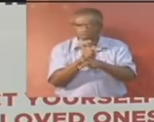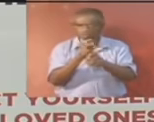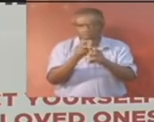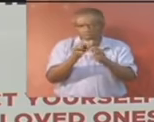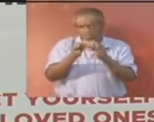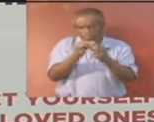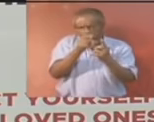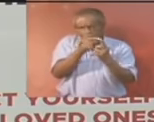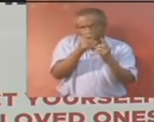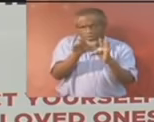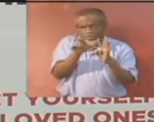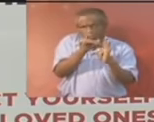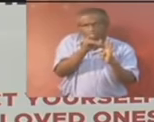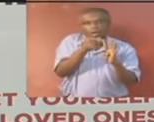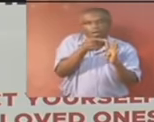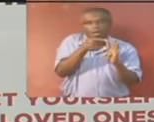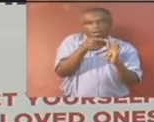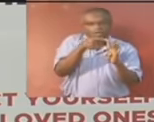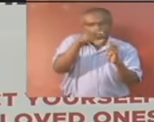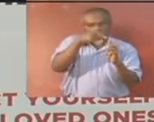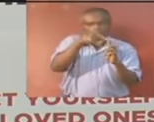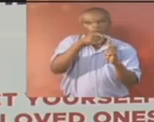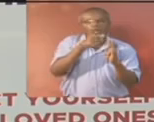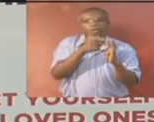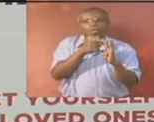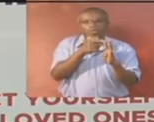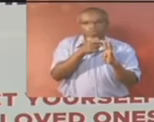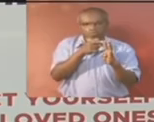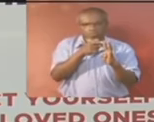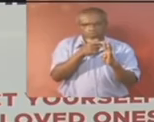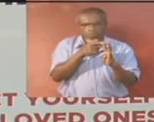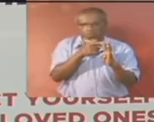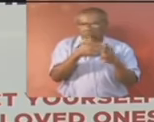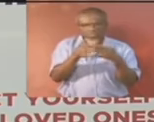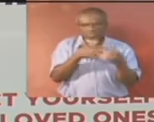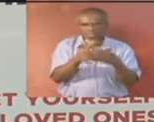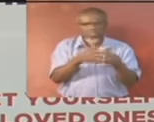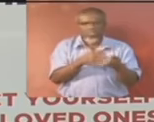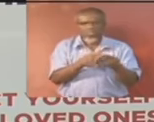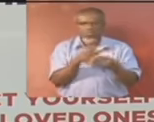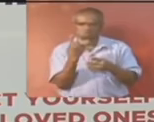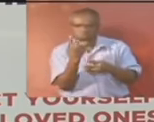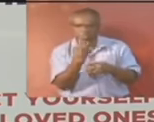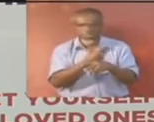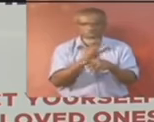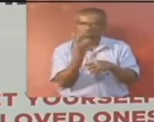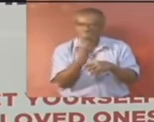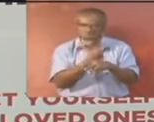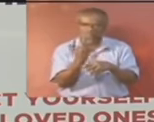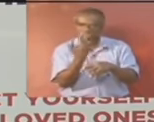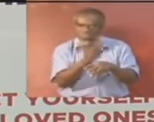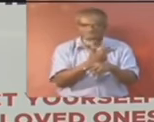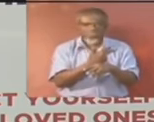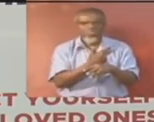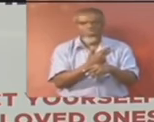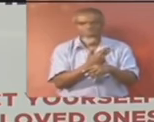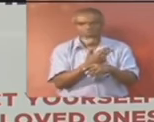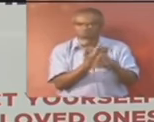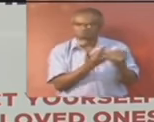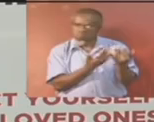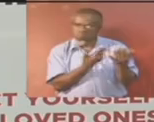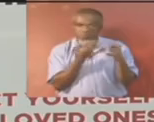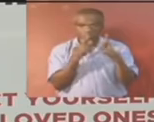please exercise personal responsibility, even if there is a gap time, 1, 2, 3 days in terms of the ministry contacting you. We have